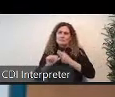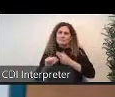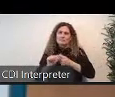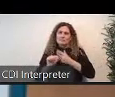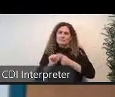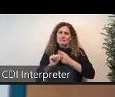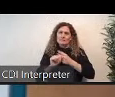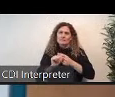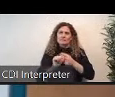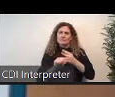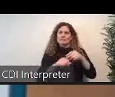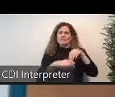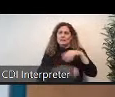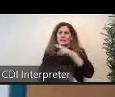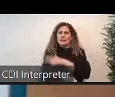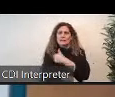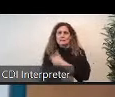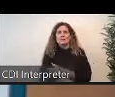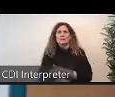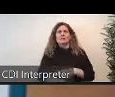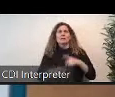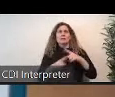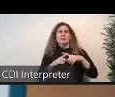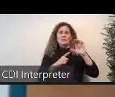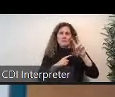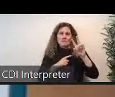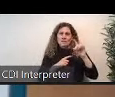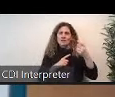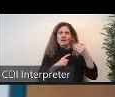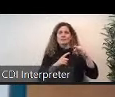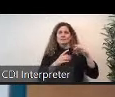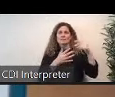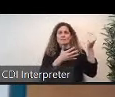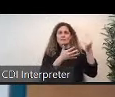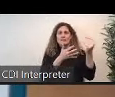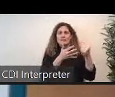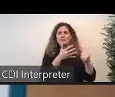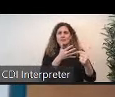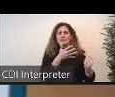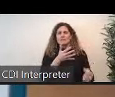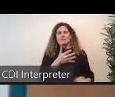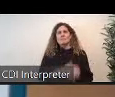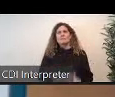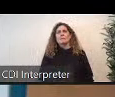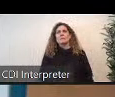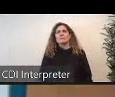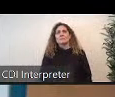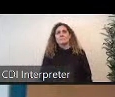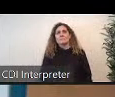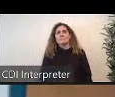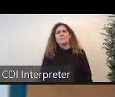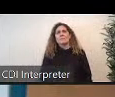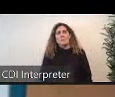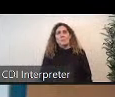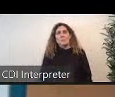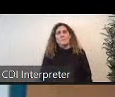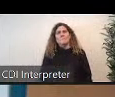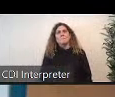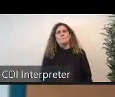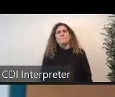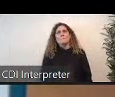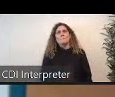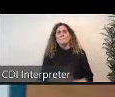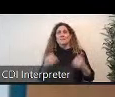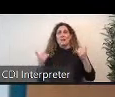the data today, or as updated yesterday on the state website, reflects that only approximately 36% of